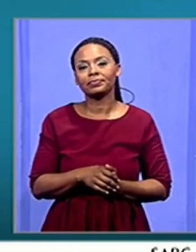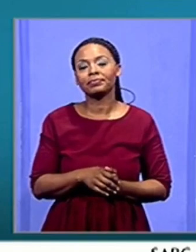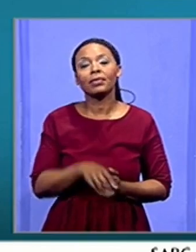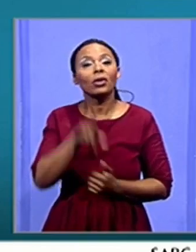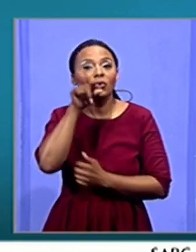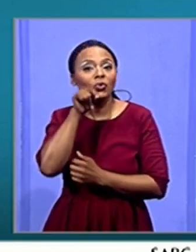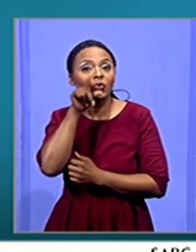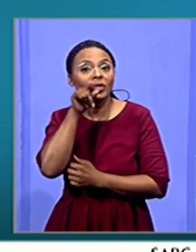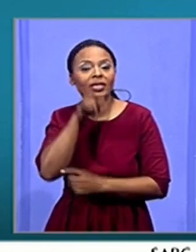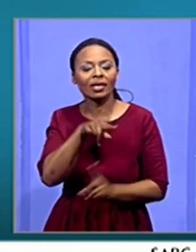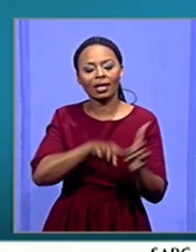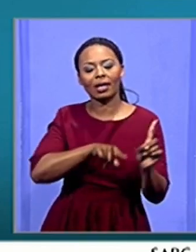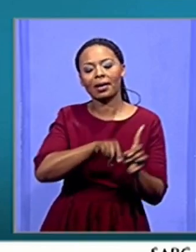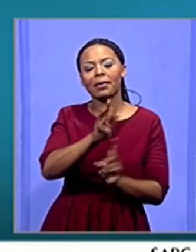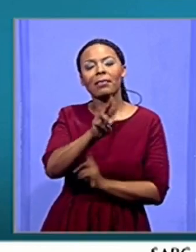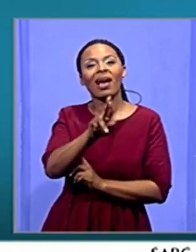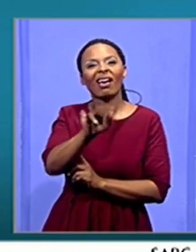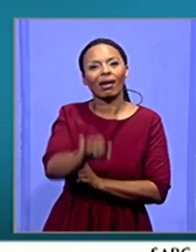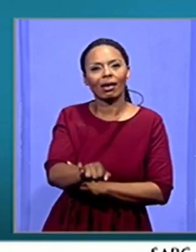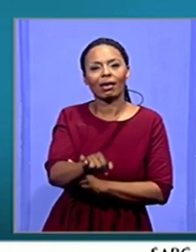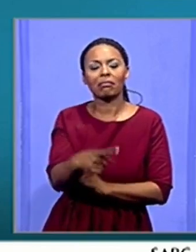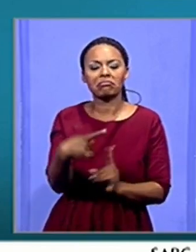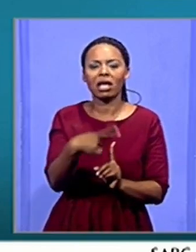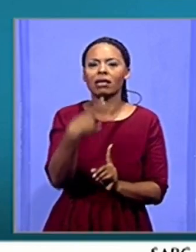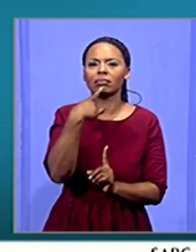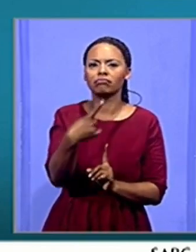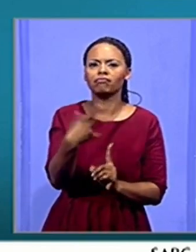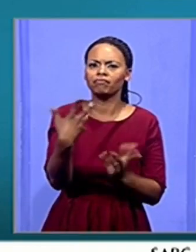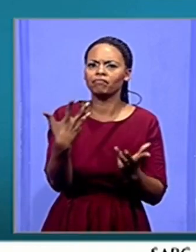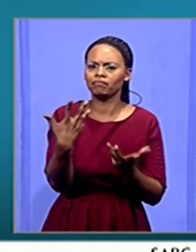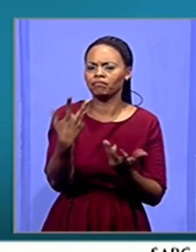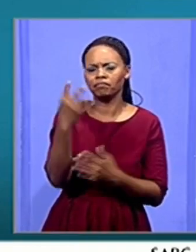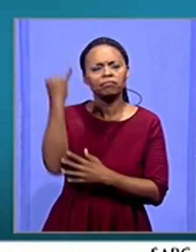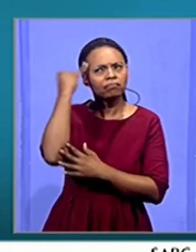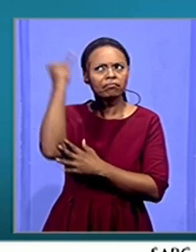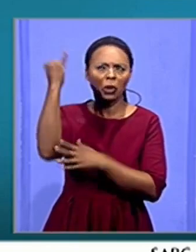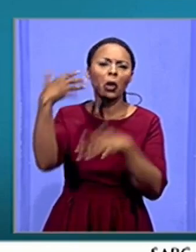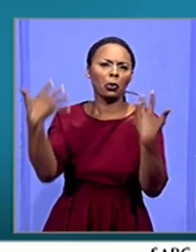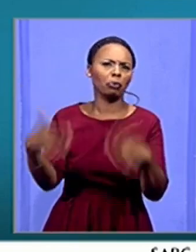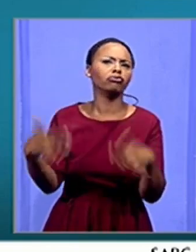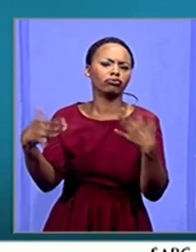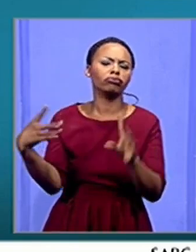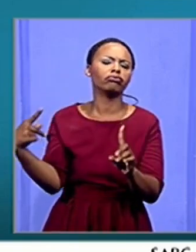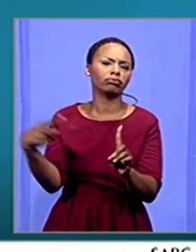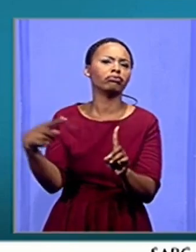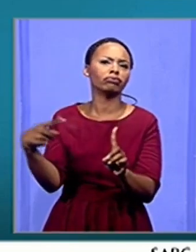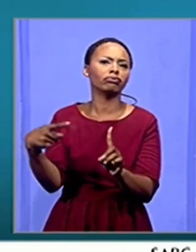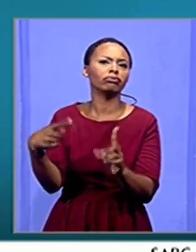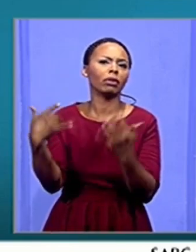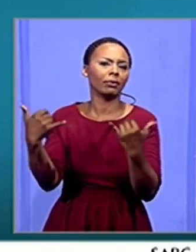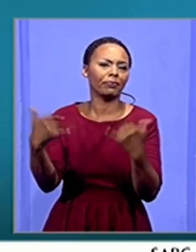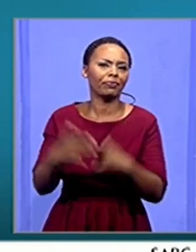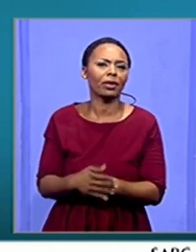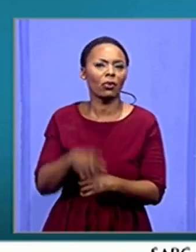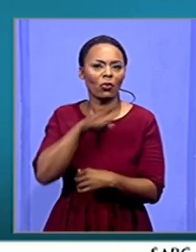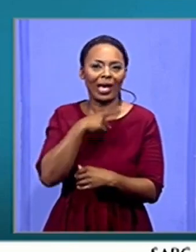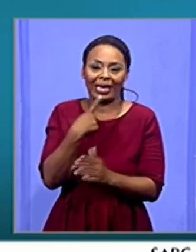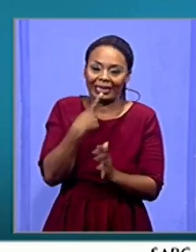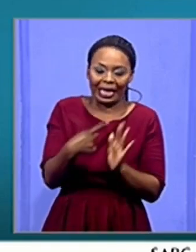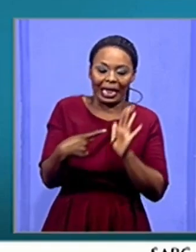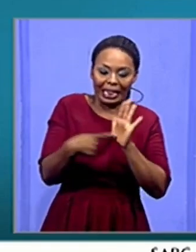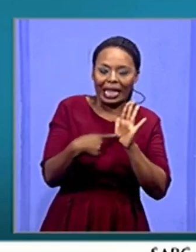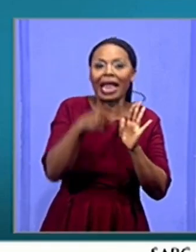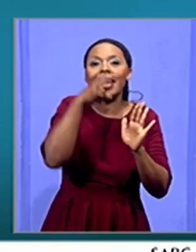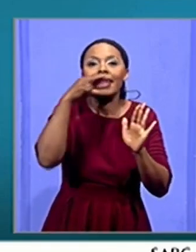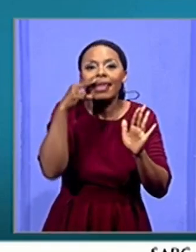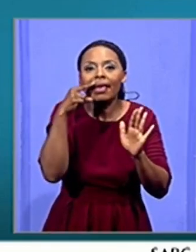Letlakaleng la Twitter Maria Baloi o re o tloga e le kgopolo e botse ge fela e ngwetšwe gore ke ya